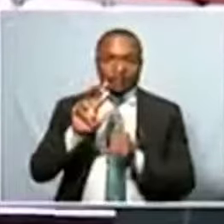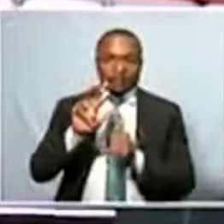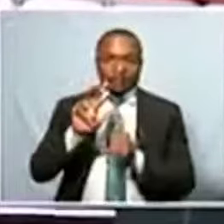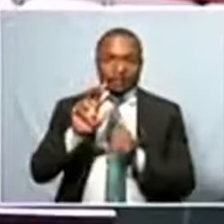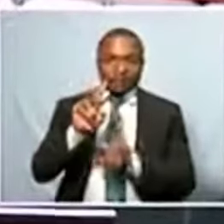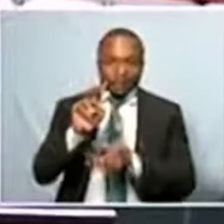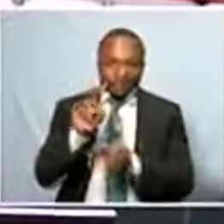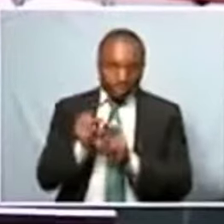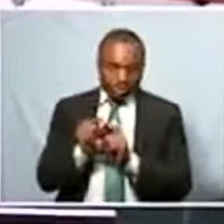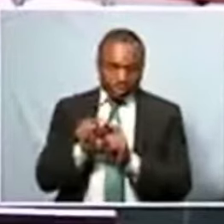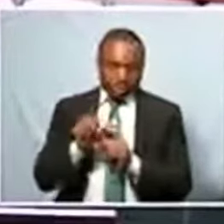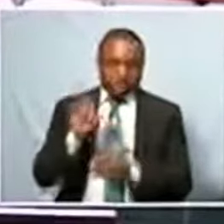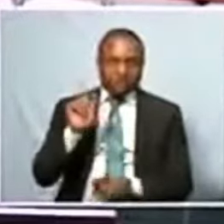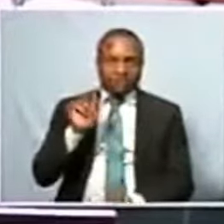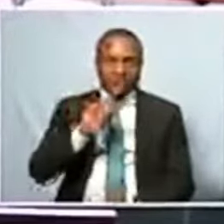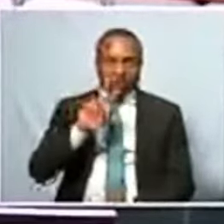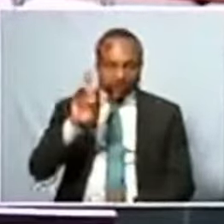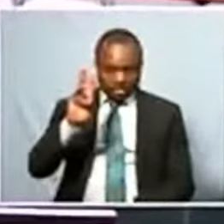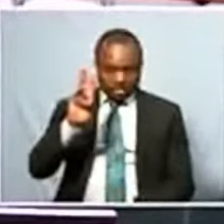1st December